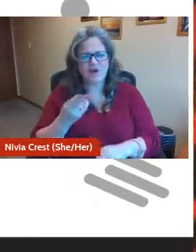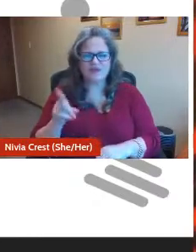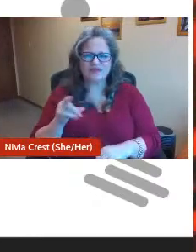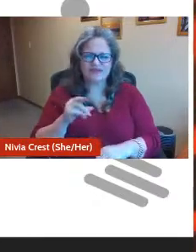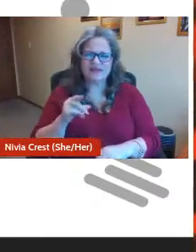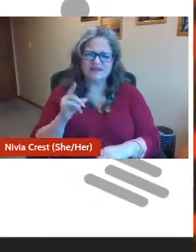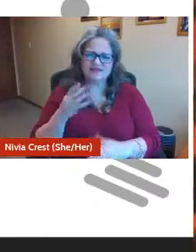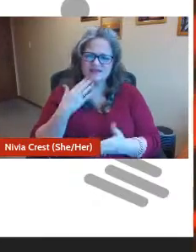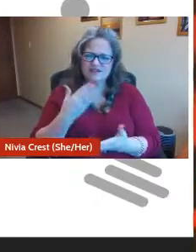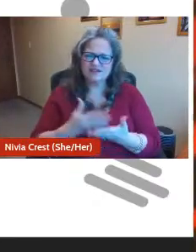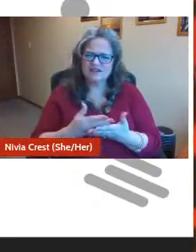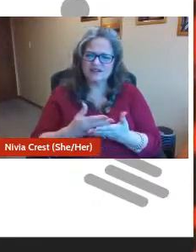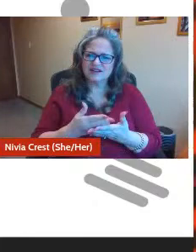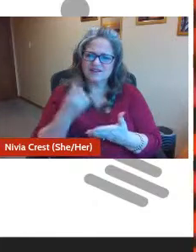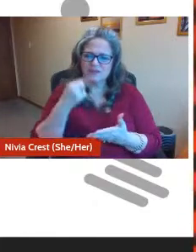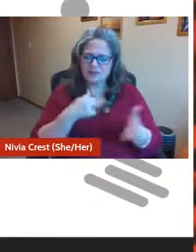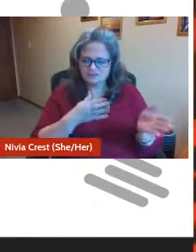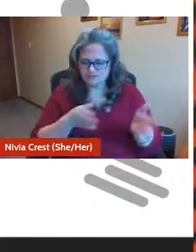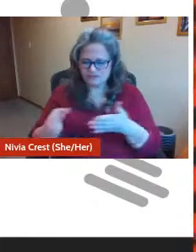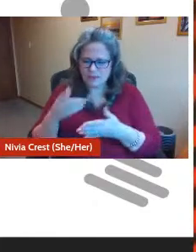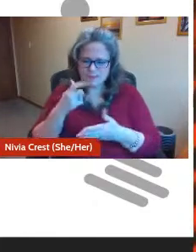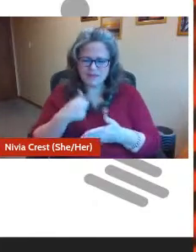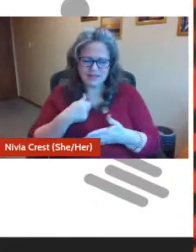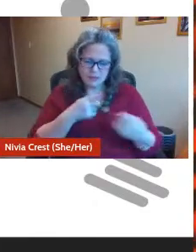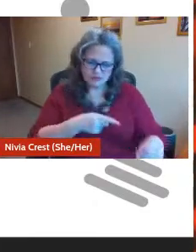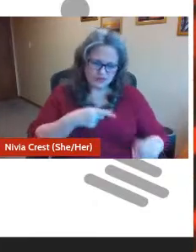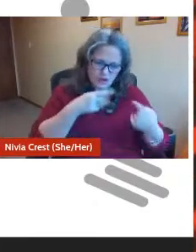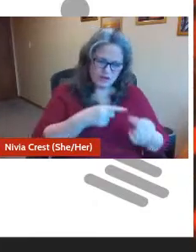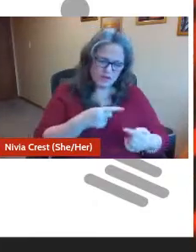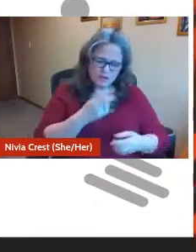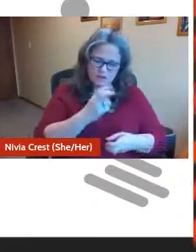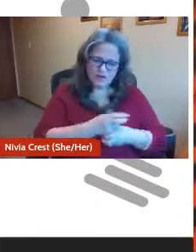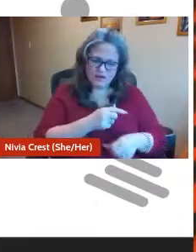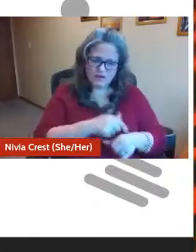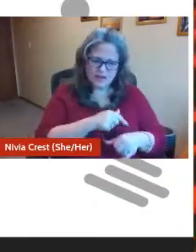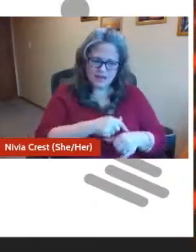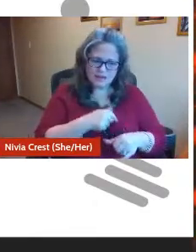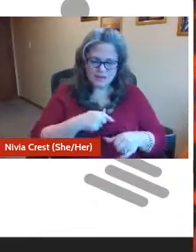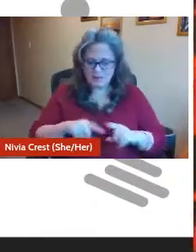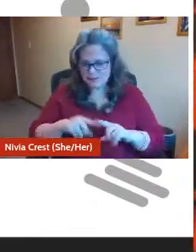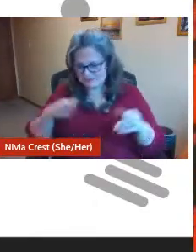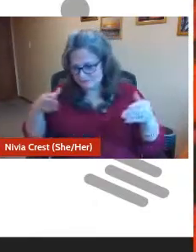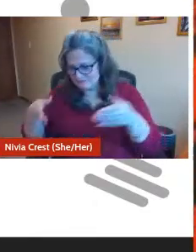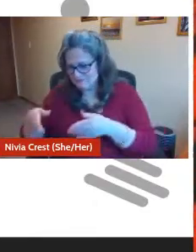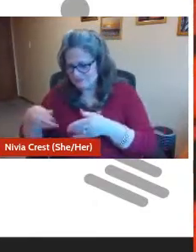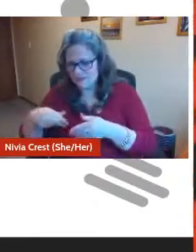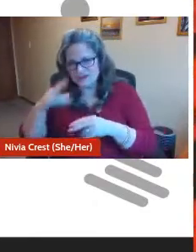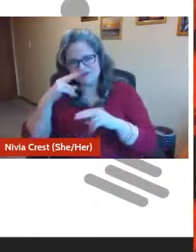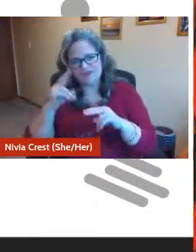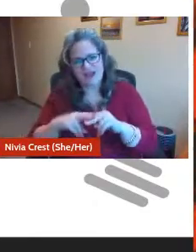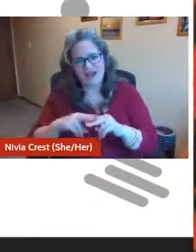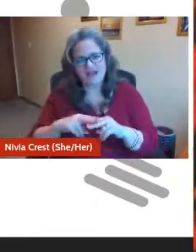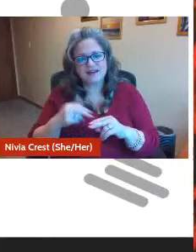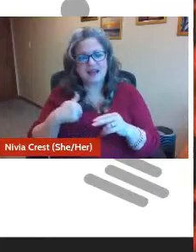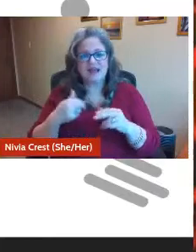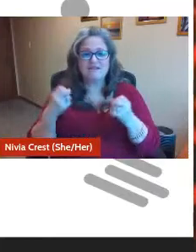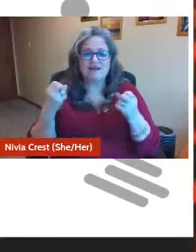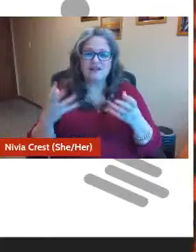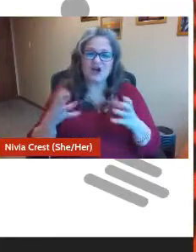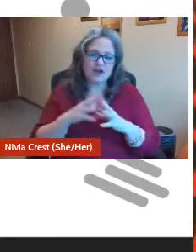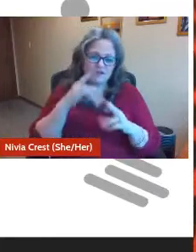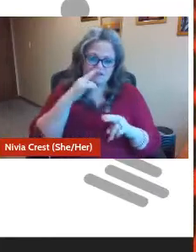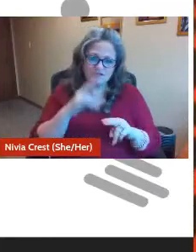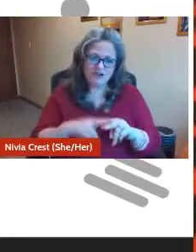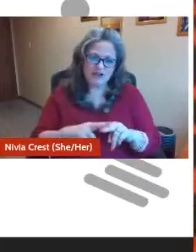segue, because I was going through something difficult and it was so fun. I've been having a lot of fun. I've